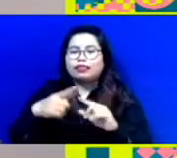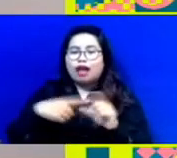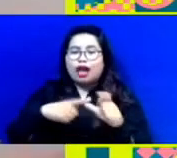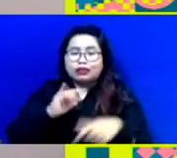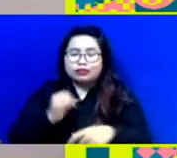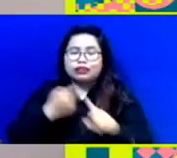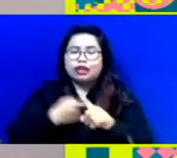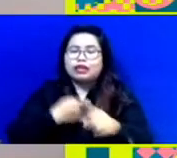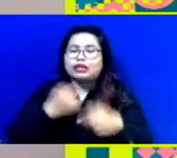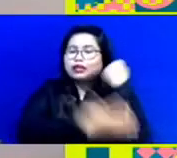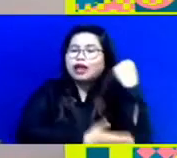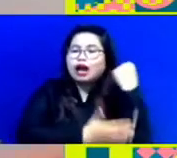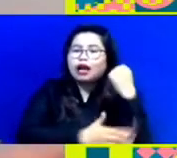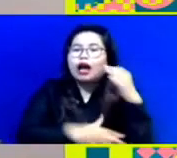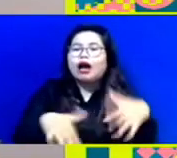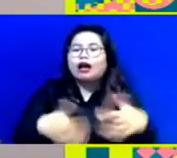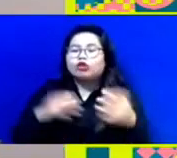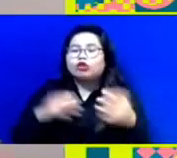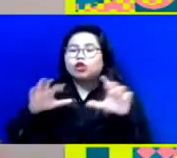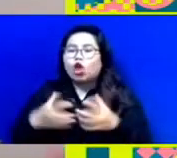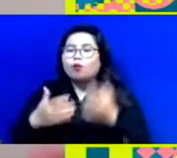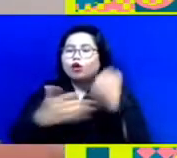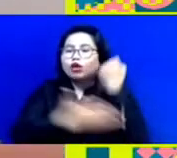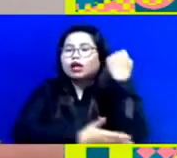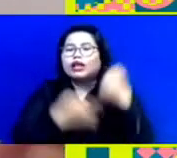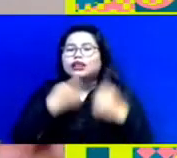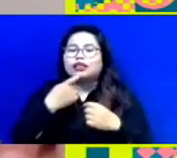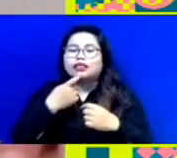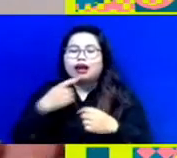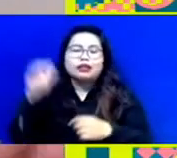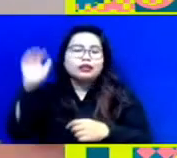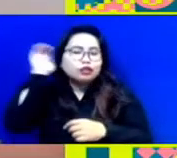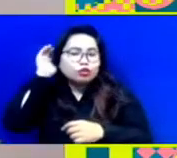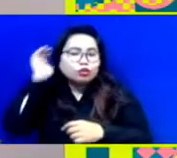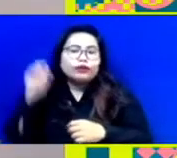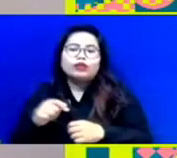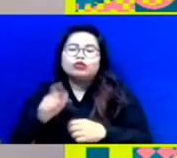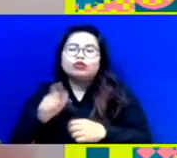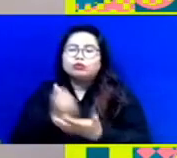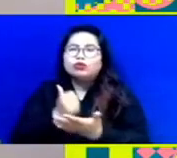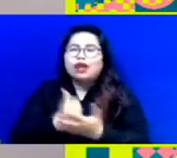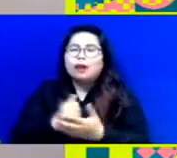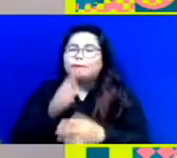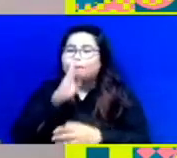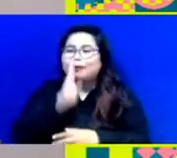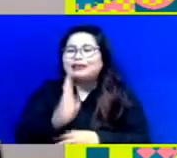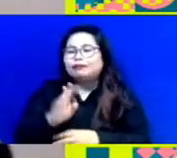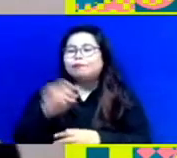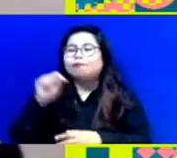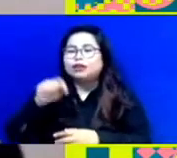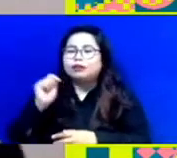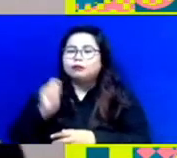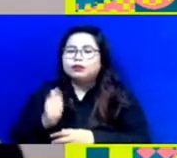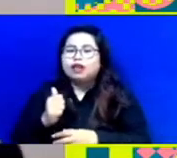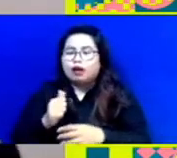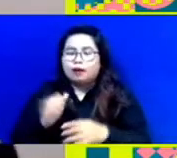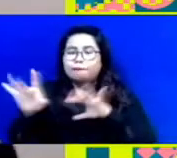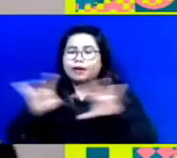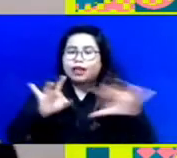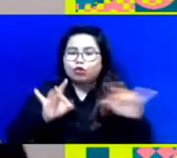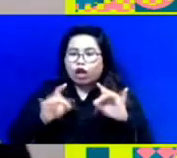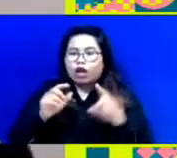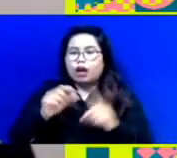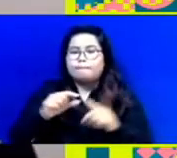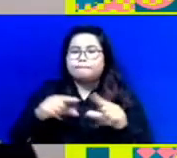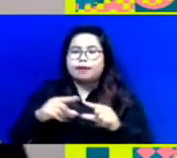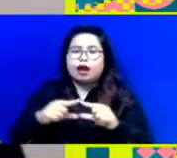states on a given issue. It is a principle. It sets the parameters within which decisions are made. And if we